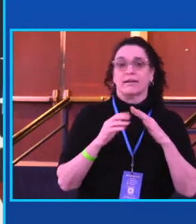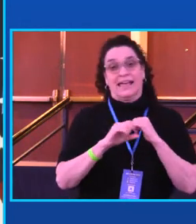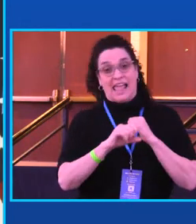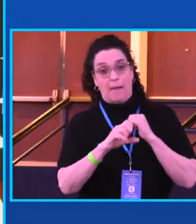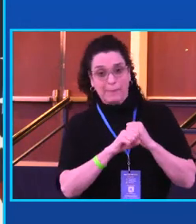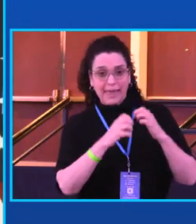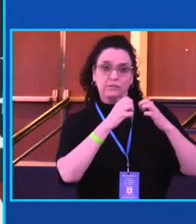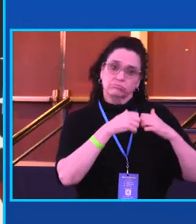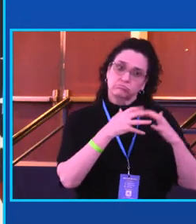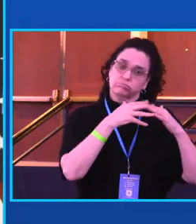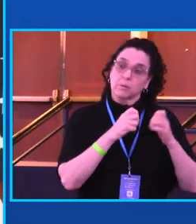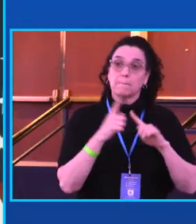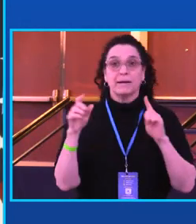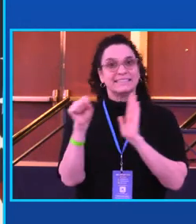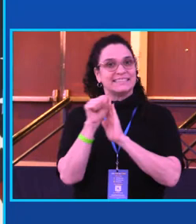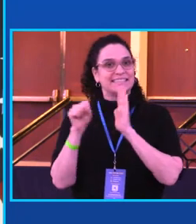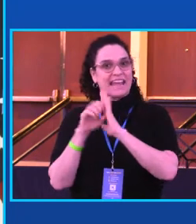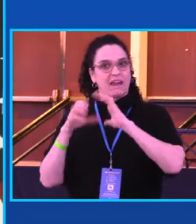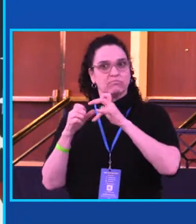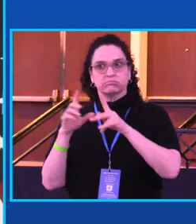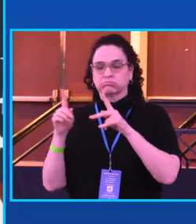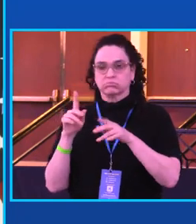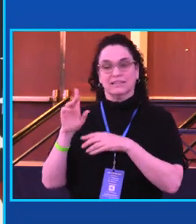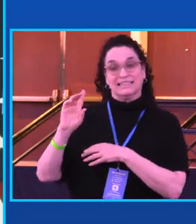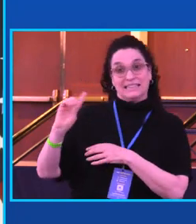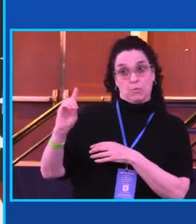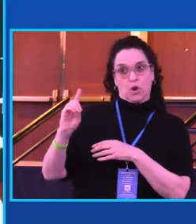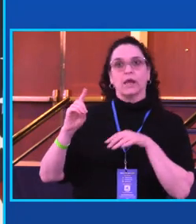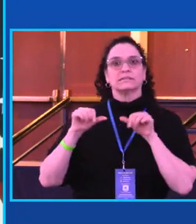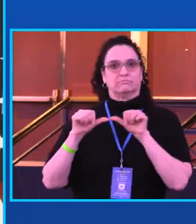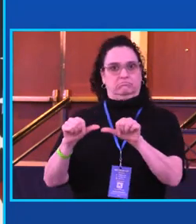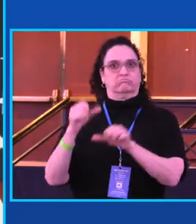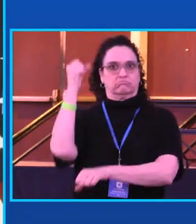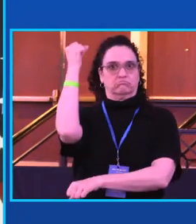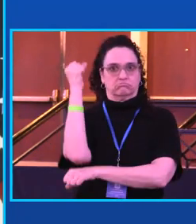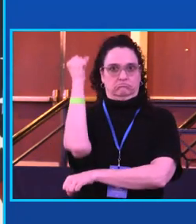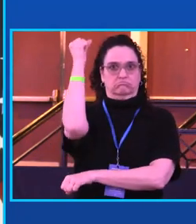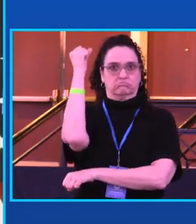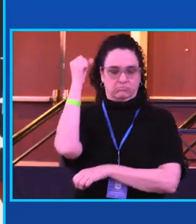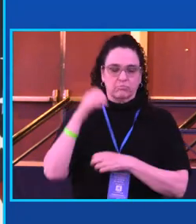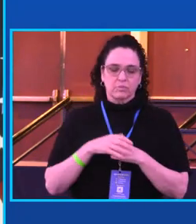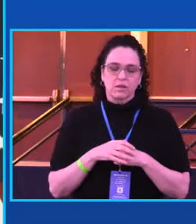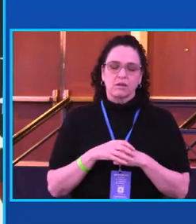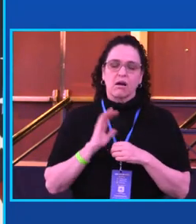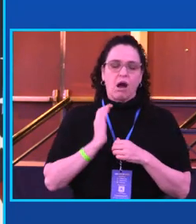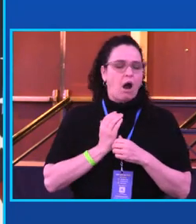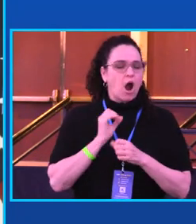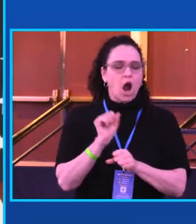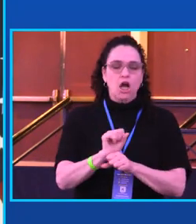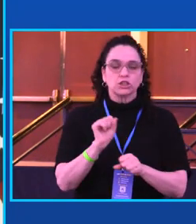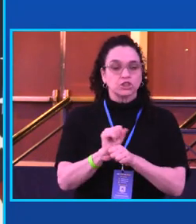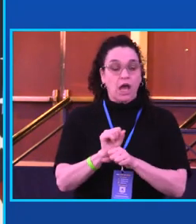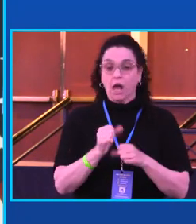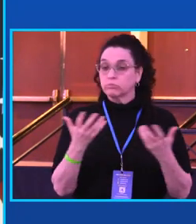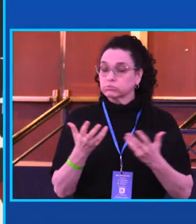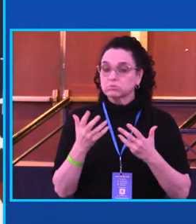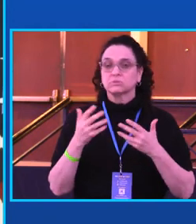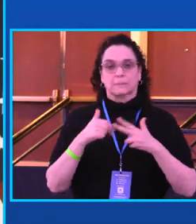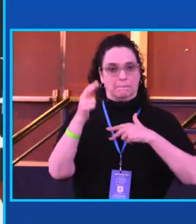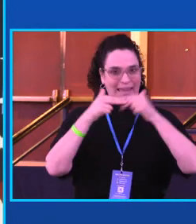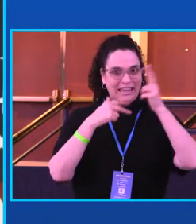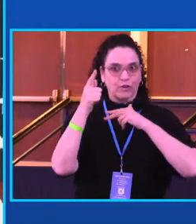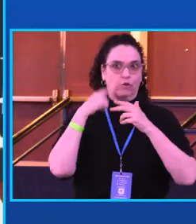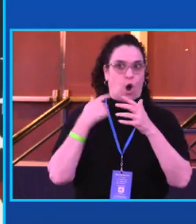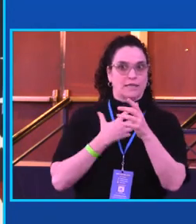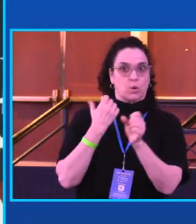but state parties remain. It's our job, the job of Democratic state parties, to build to win and build to